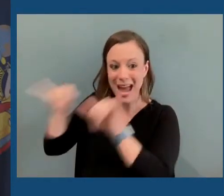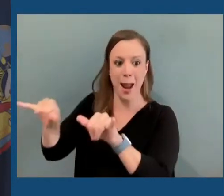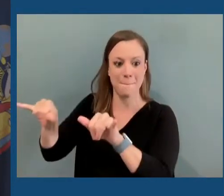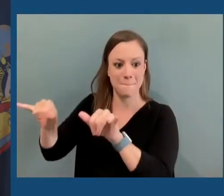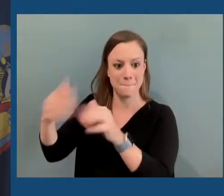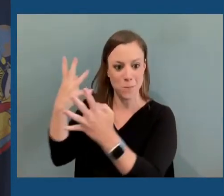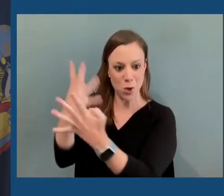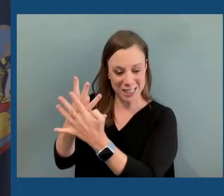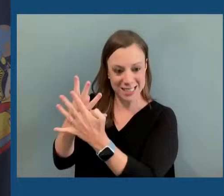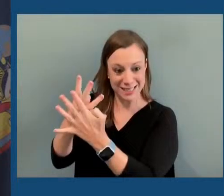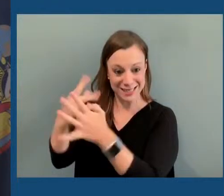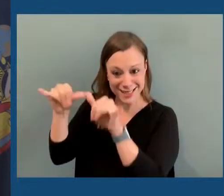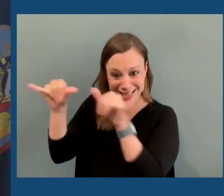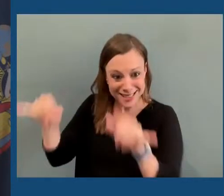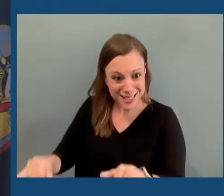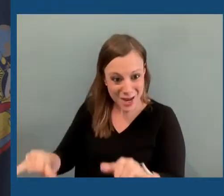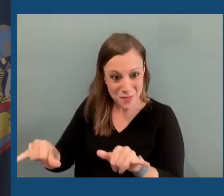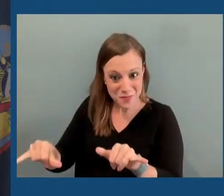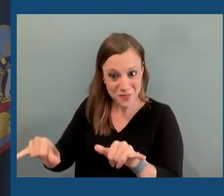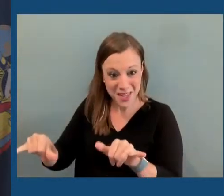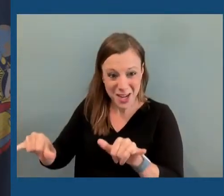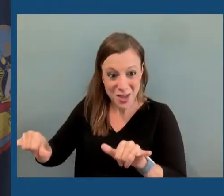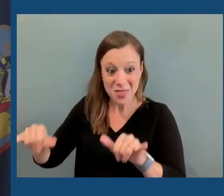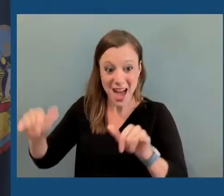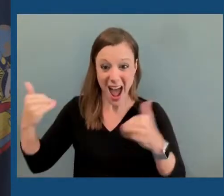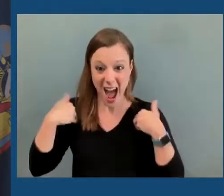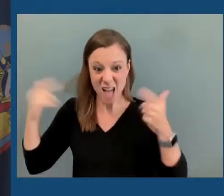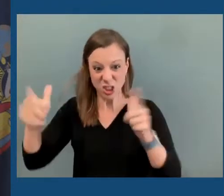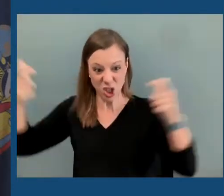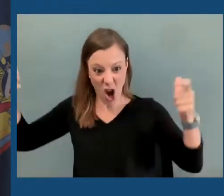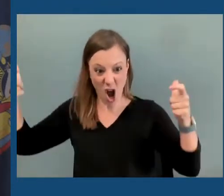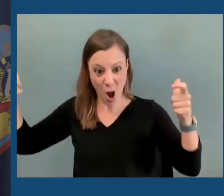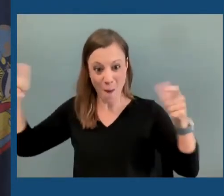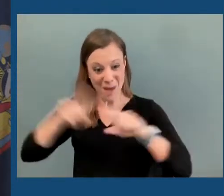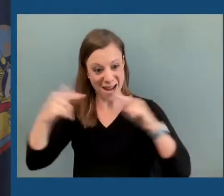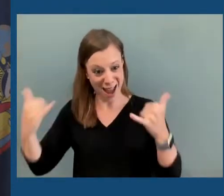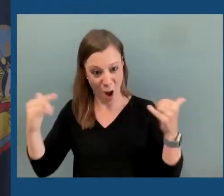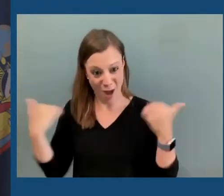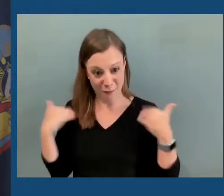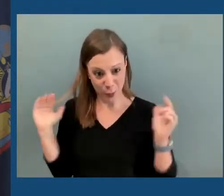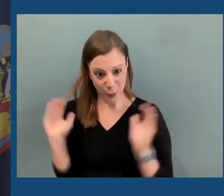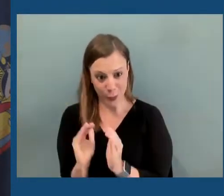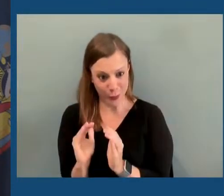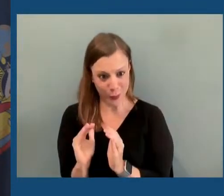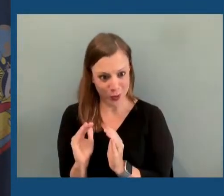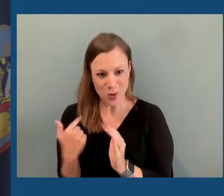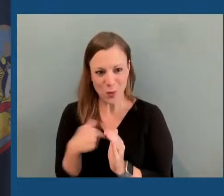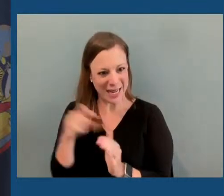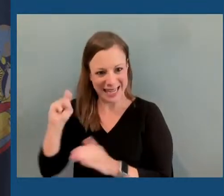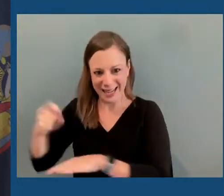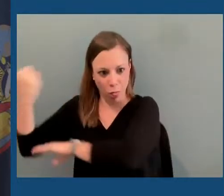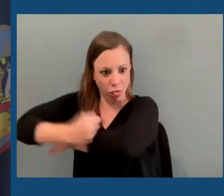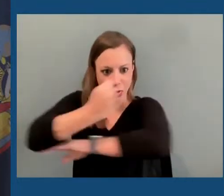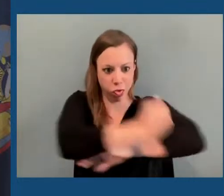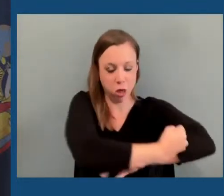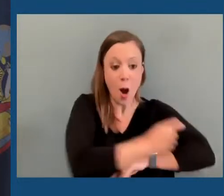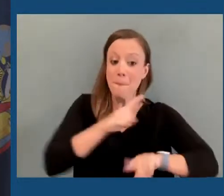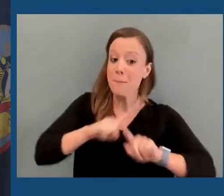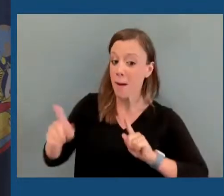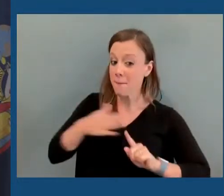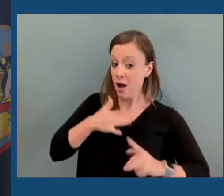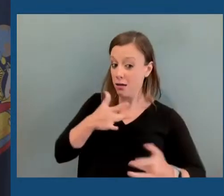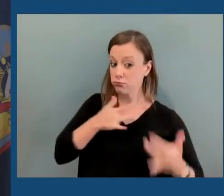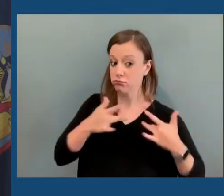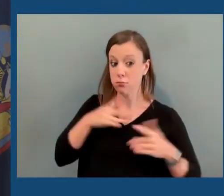numbers is not logical. So my concern is also the people that are employed at the prisons. Every one of